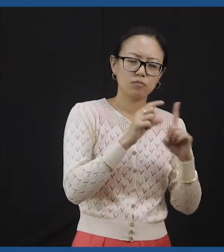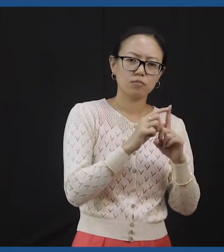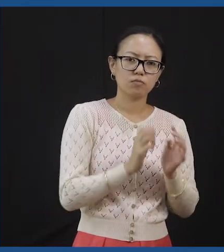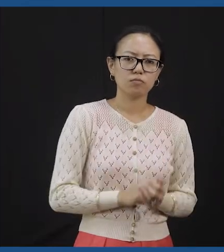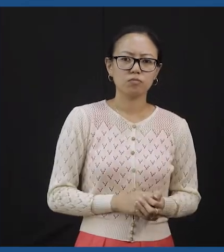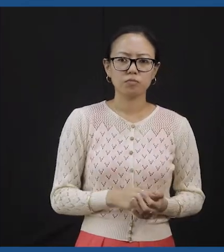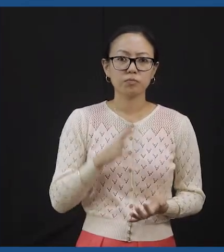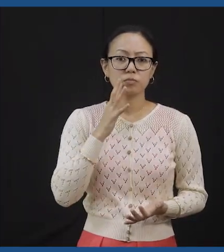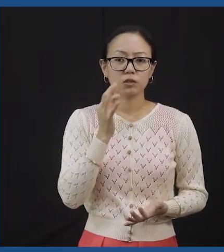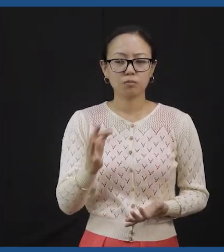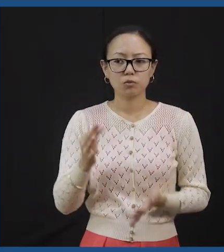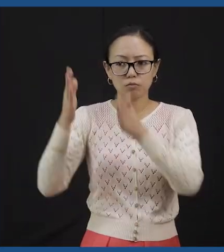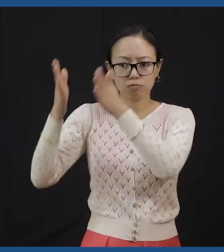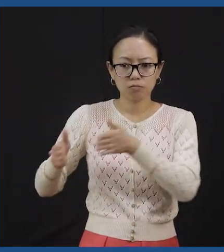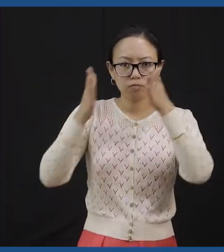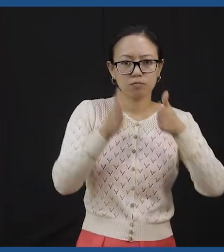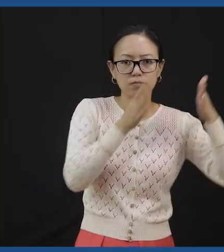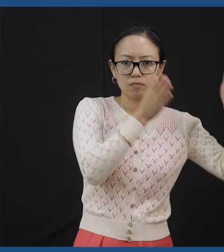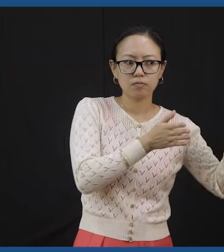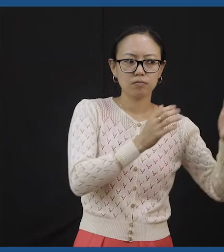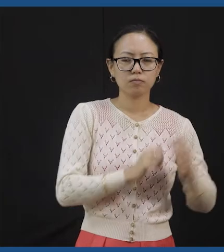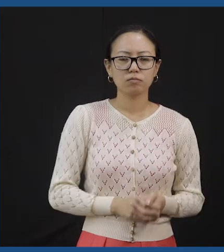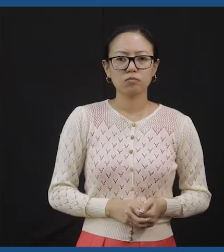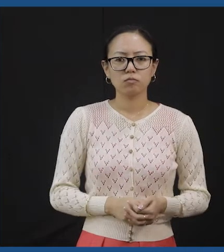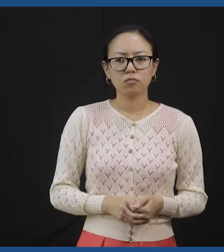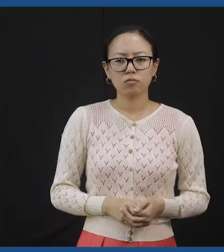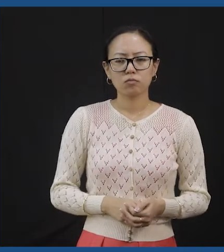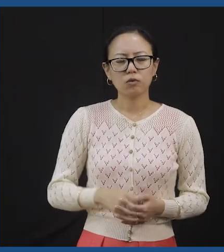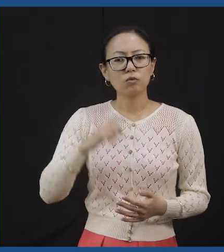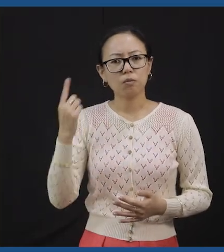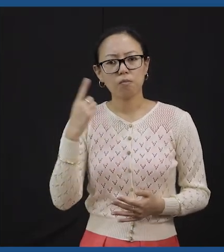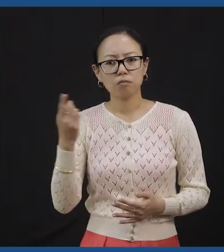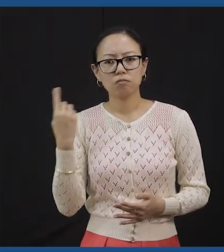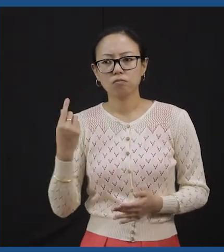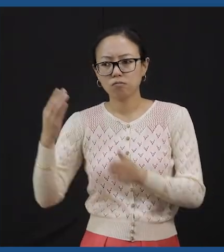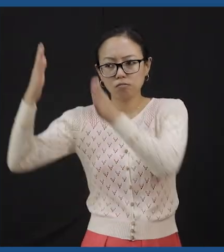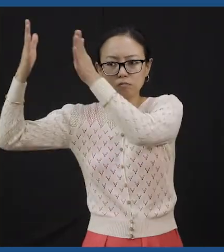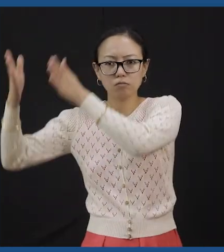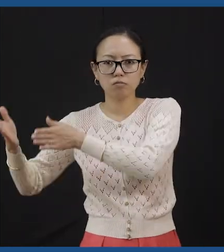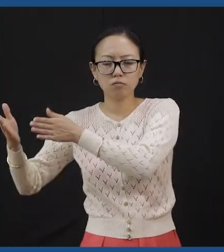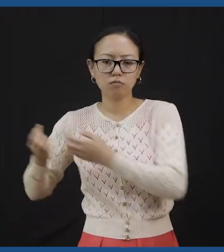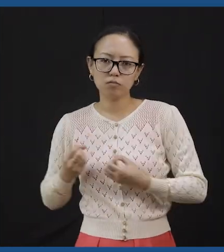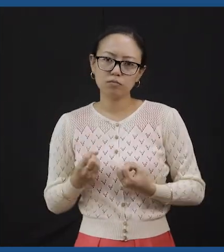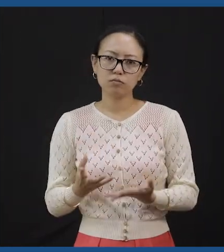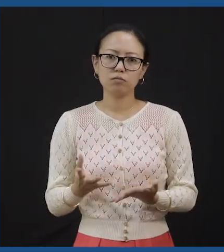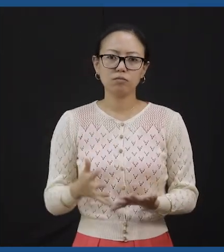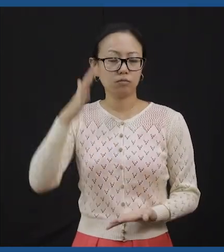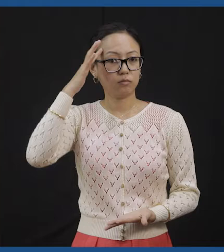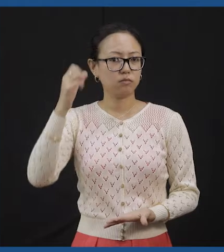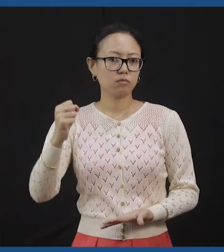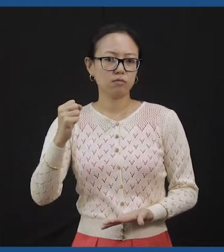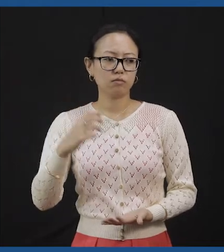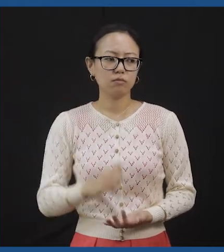And like the addition, you will start from the right hand side, which is from the ones place.